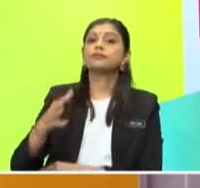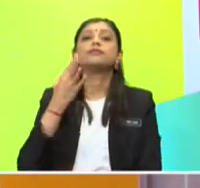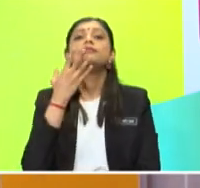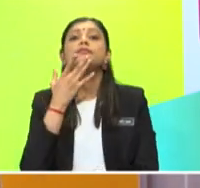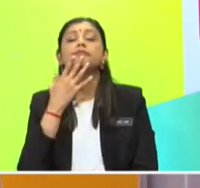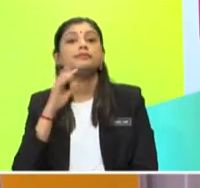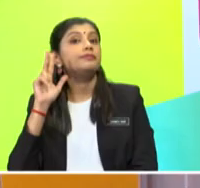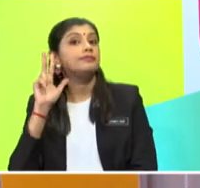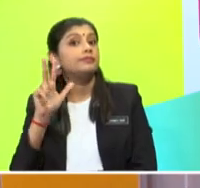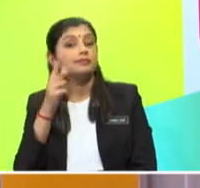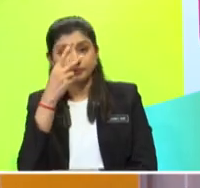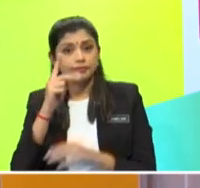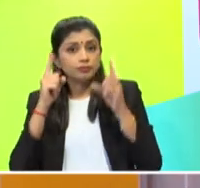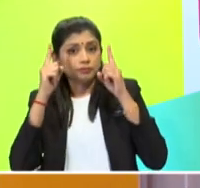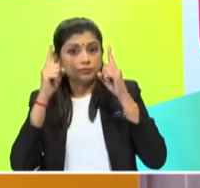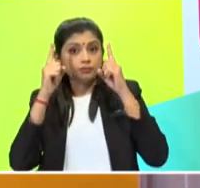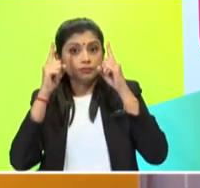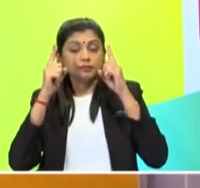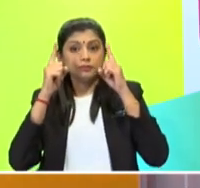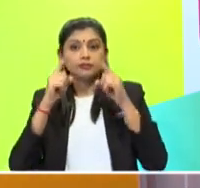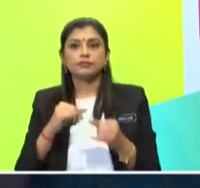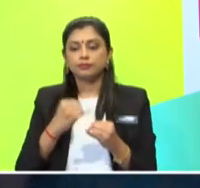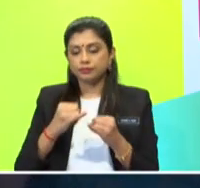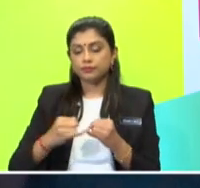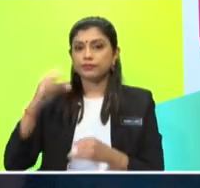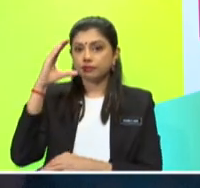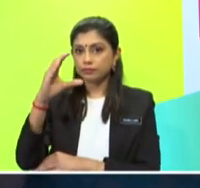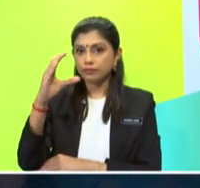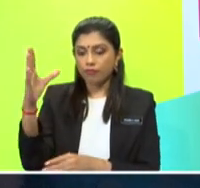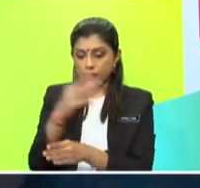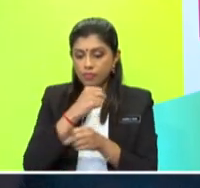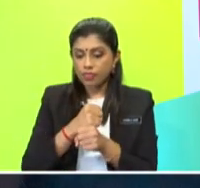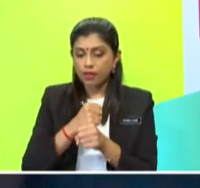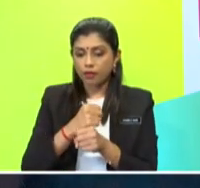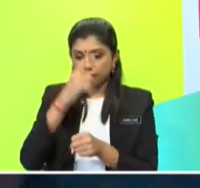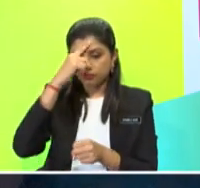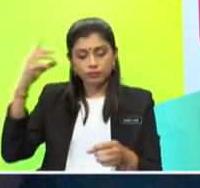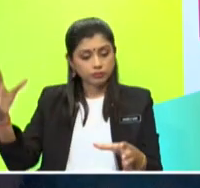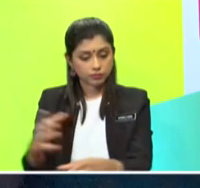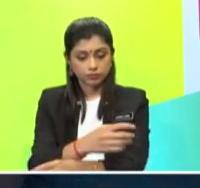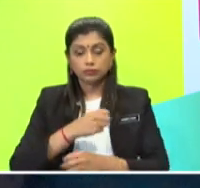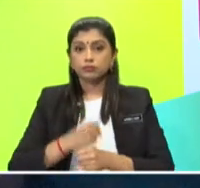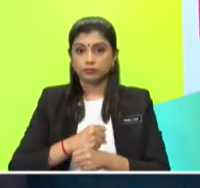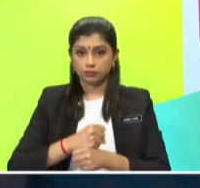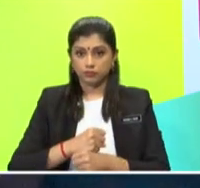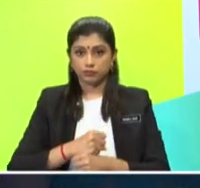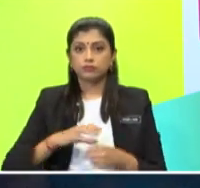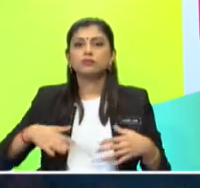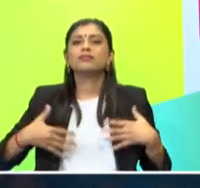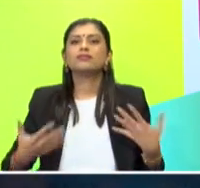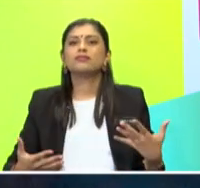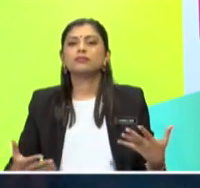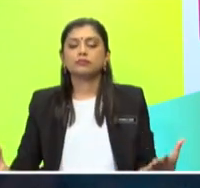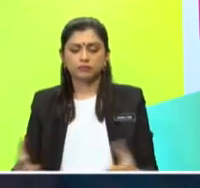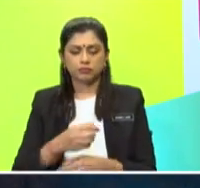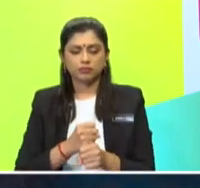is that? Conclusion. So Sean, how do we conclude each paragraph, Sean? To avoid from dragging the